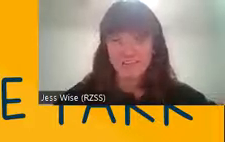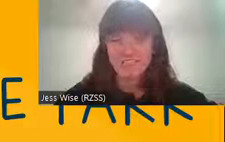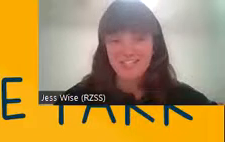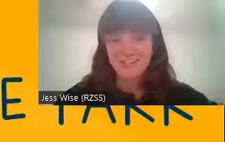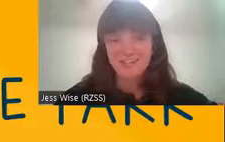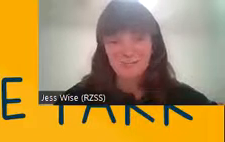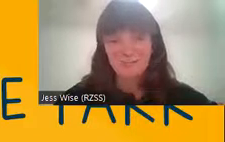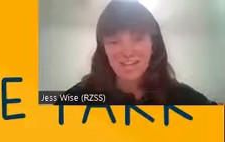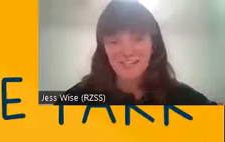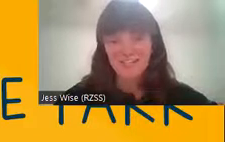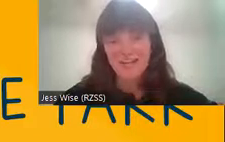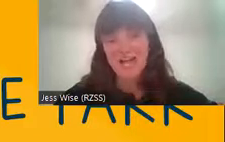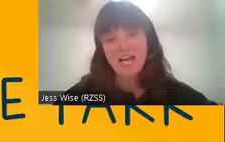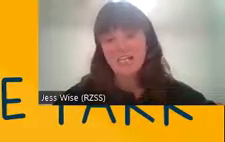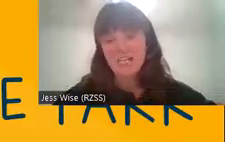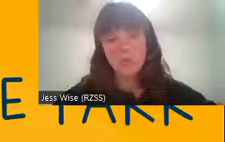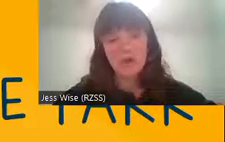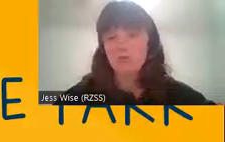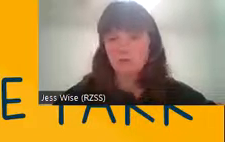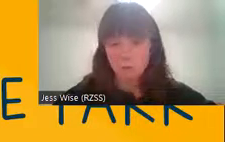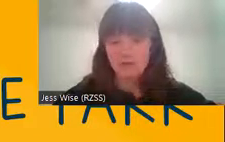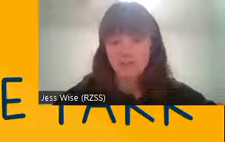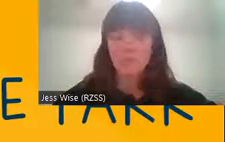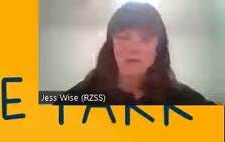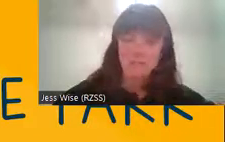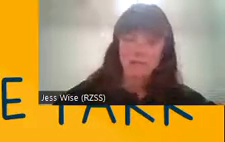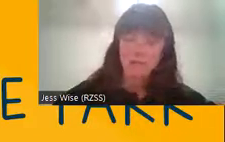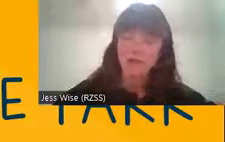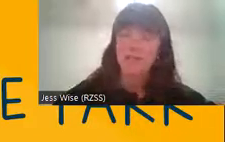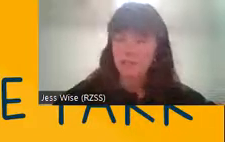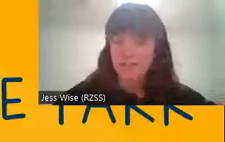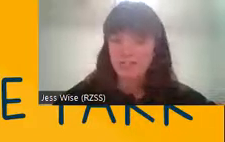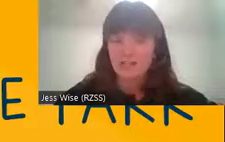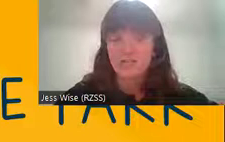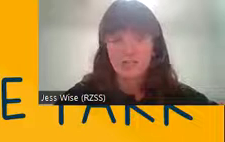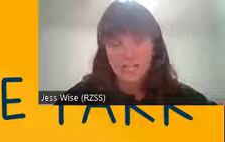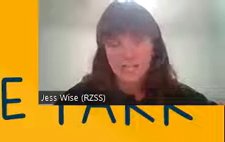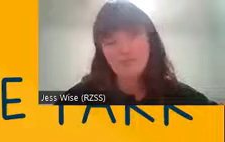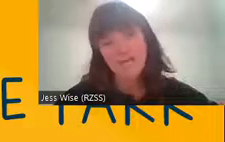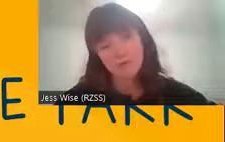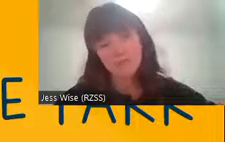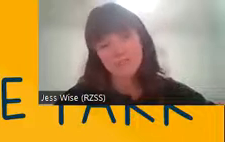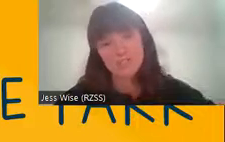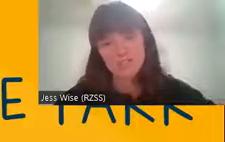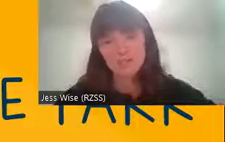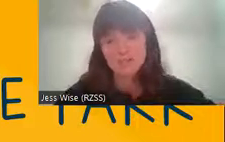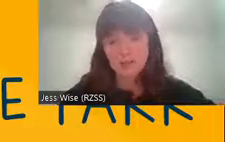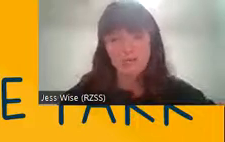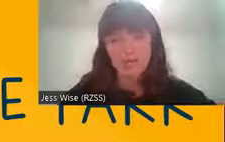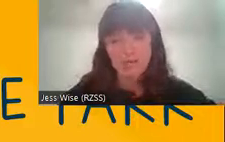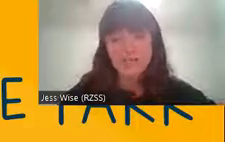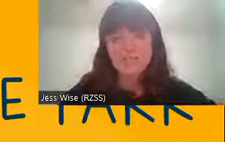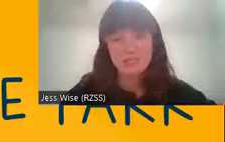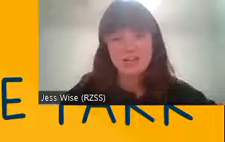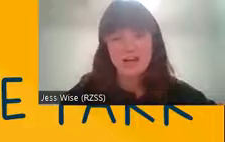sort out our internal communication, and it now works wonderfully with our department working really closely with the keepers and with visitor experience as